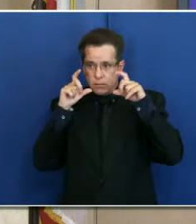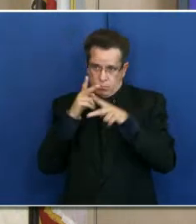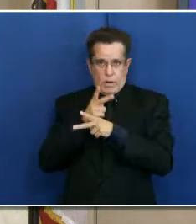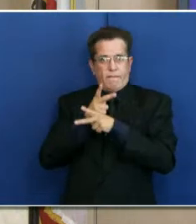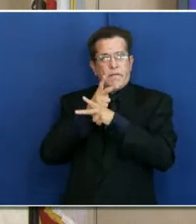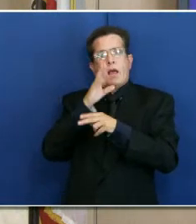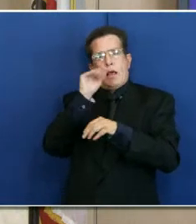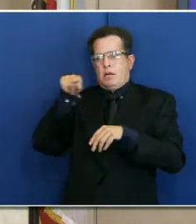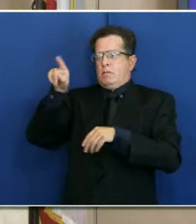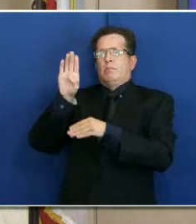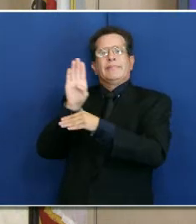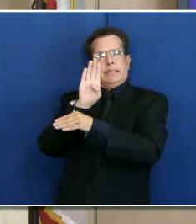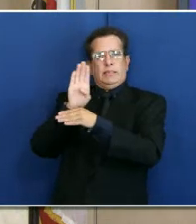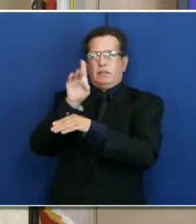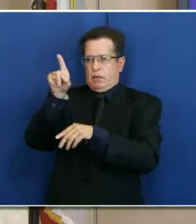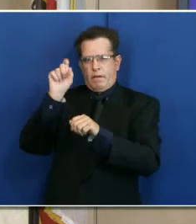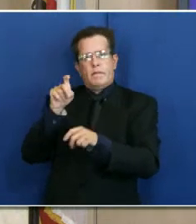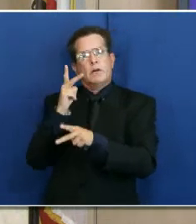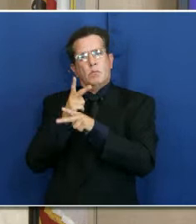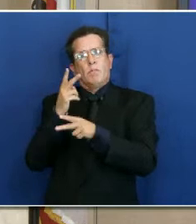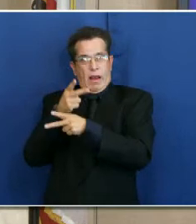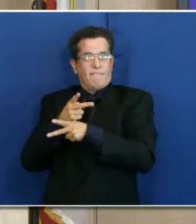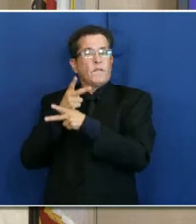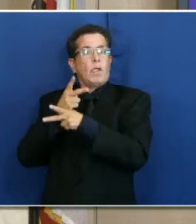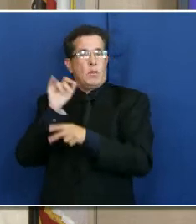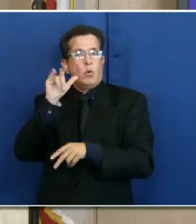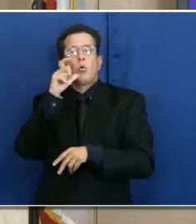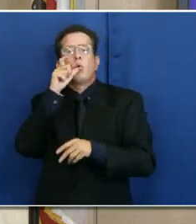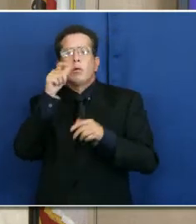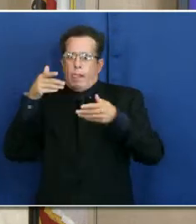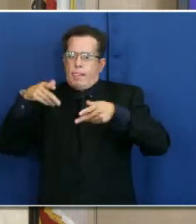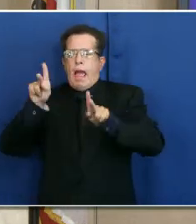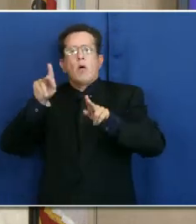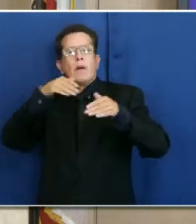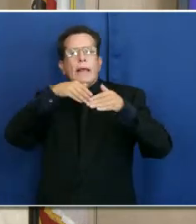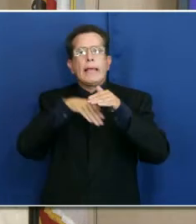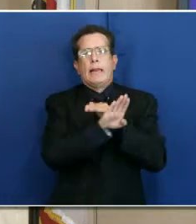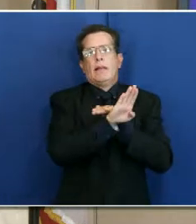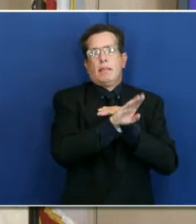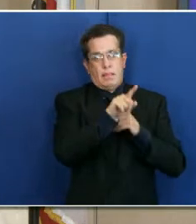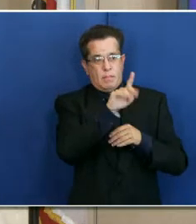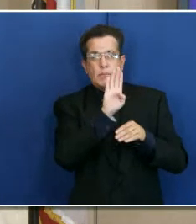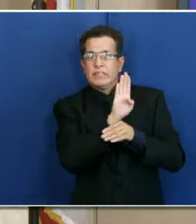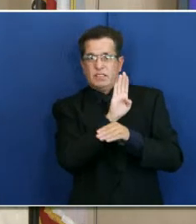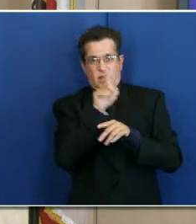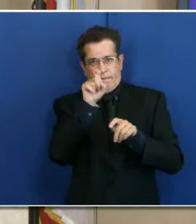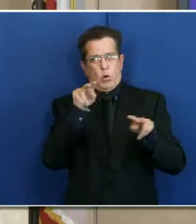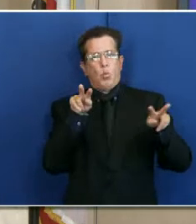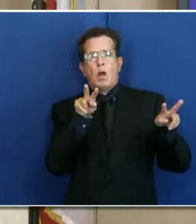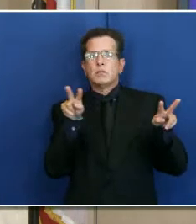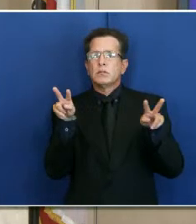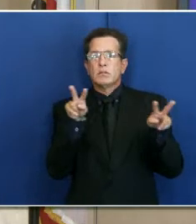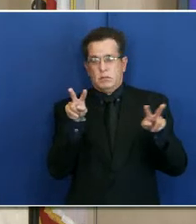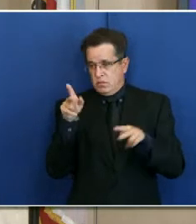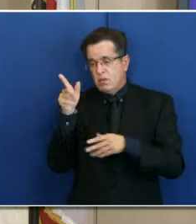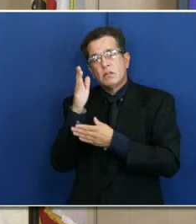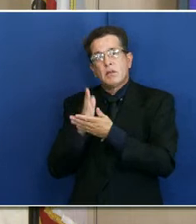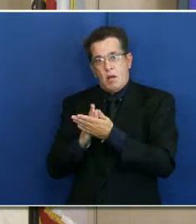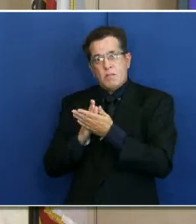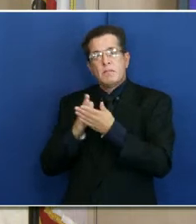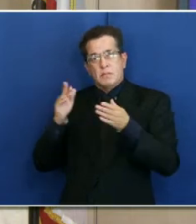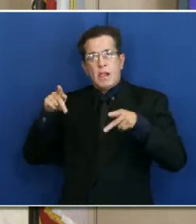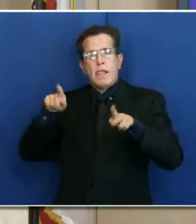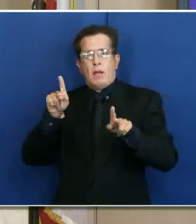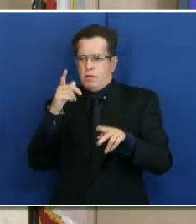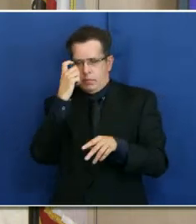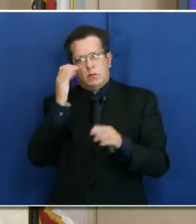to be very vigilant about allowing their customers indoors. Some businesses and institutions will only be allowed to have a